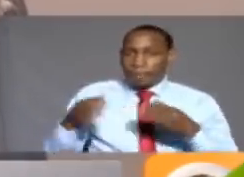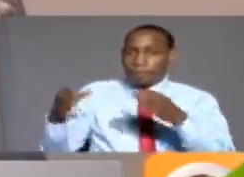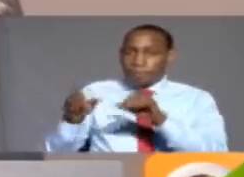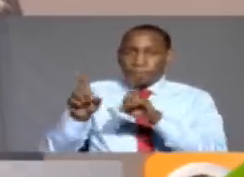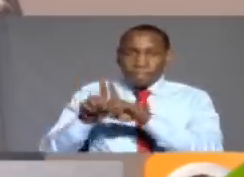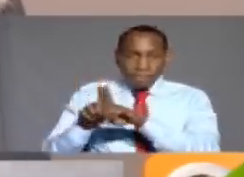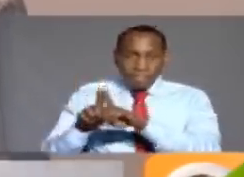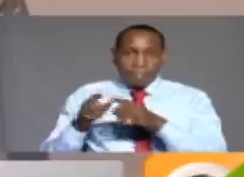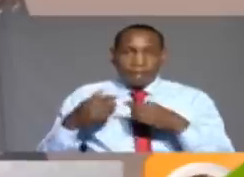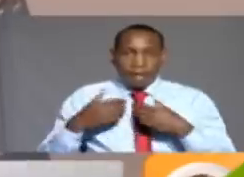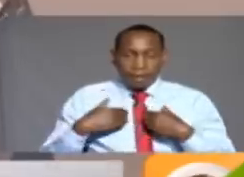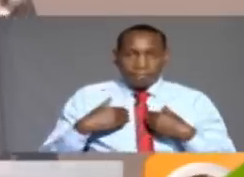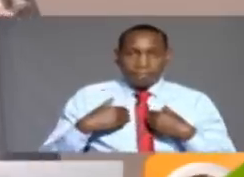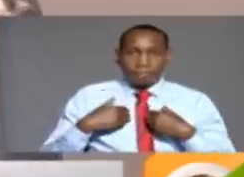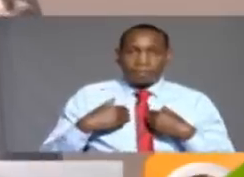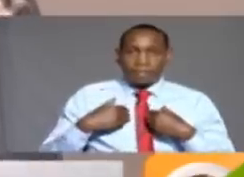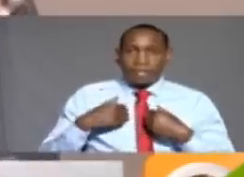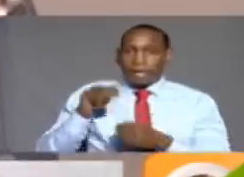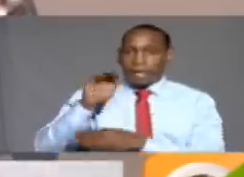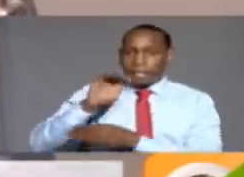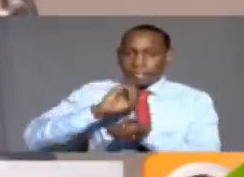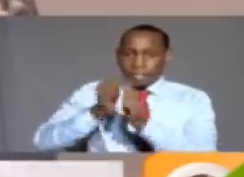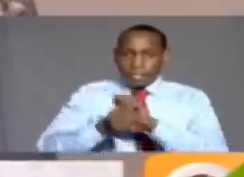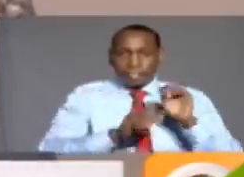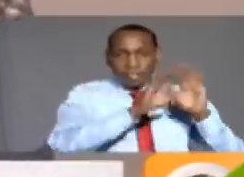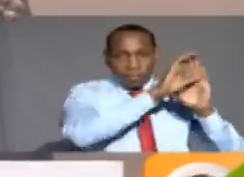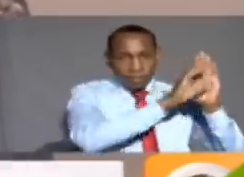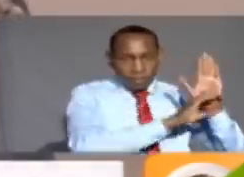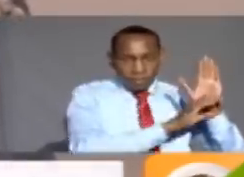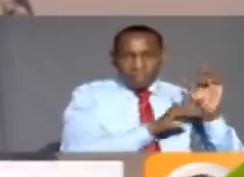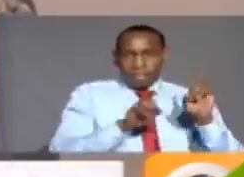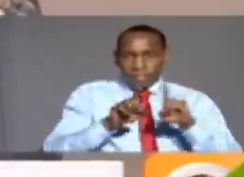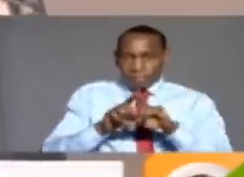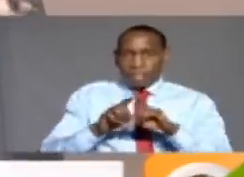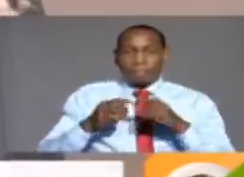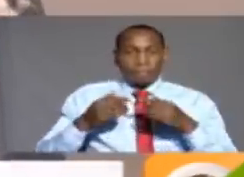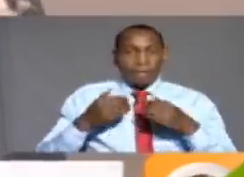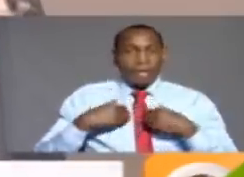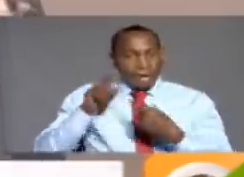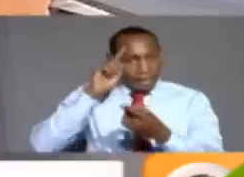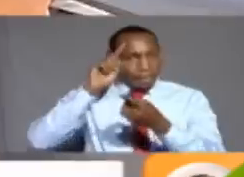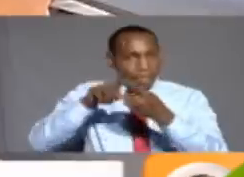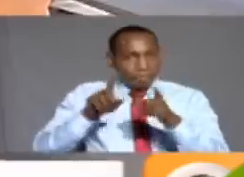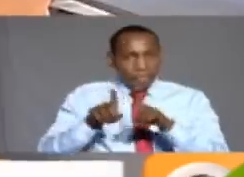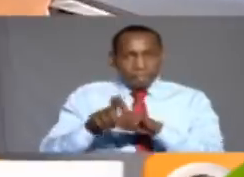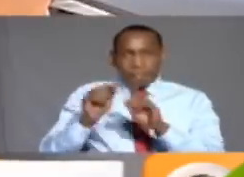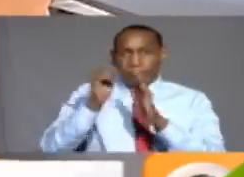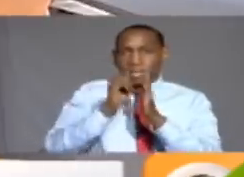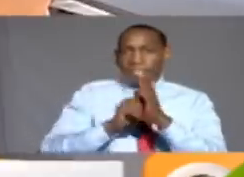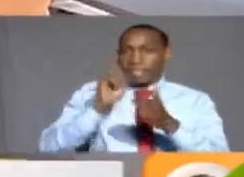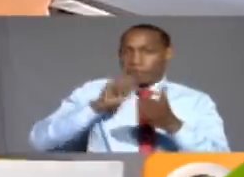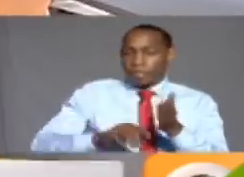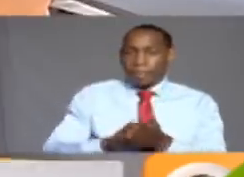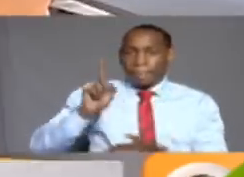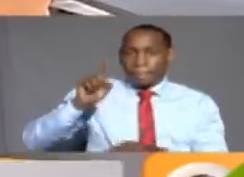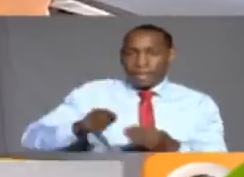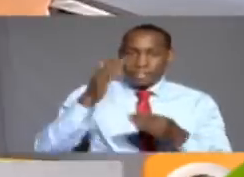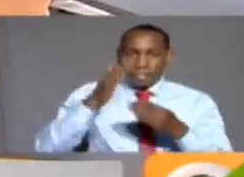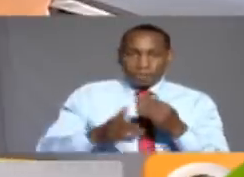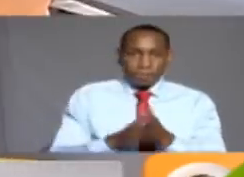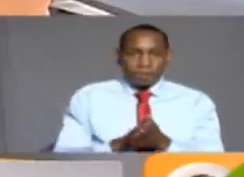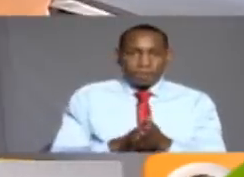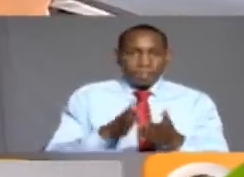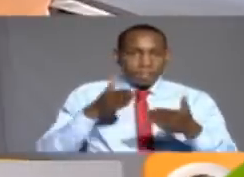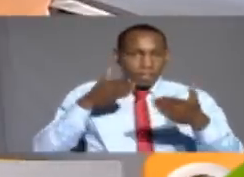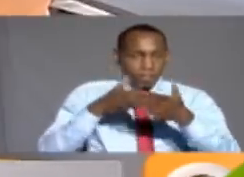also. He has called for change of the constitution. He seems to be speaking from somewhere. And his agenda is that we must stop DP